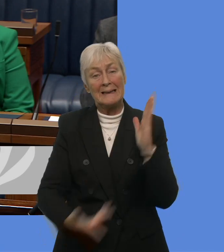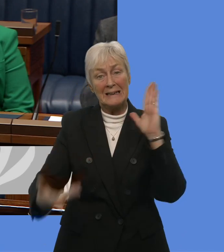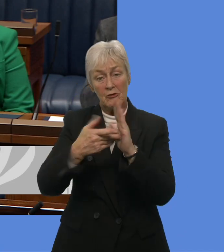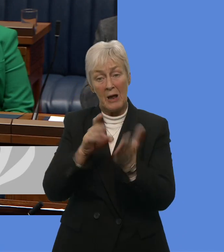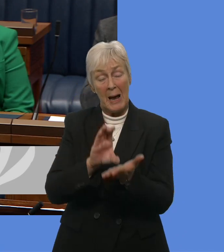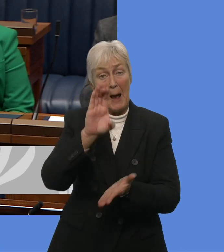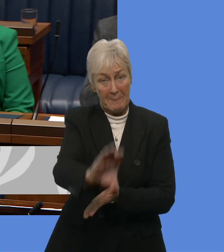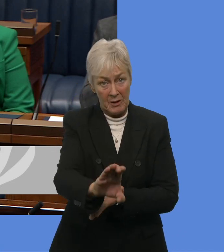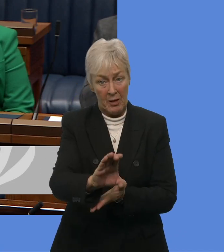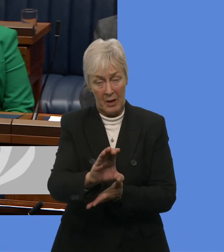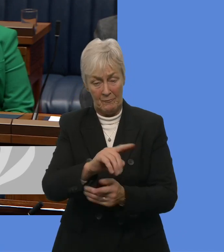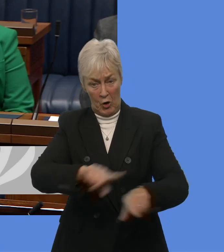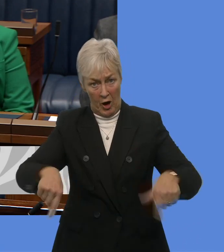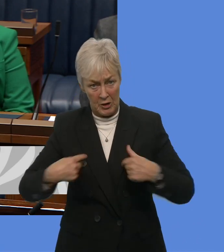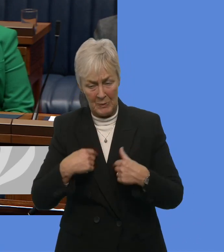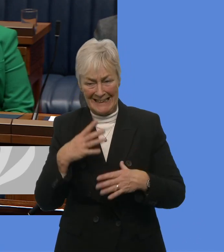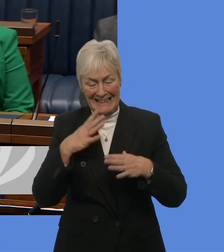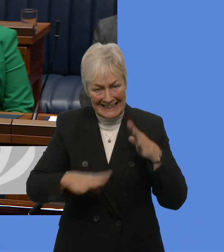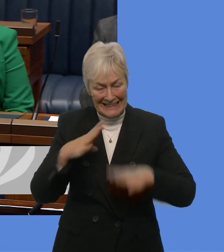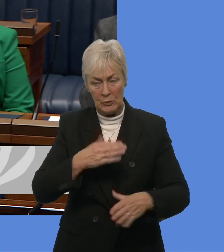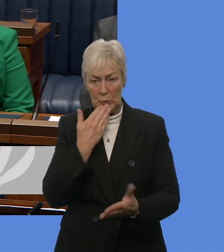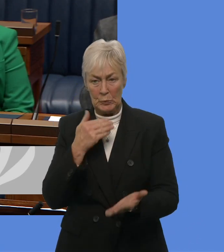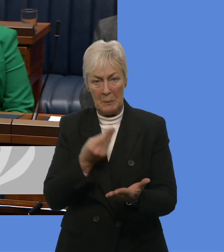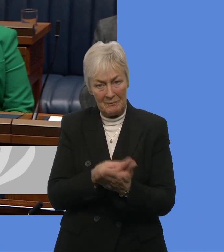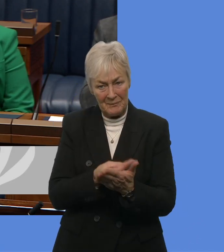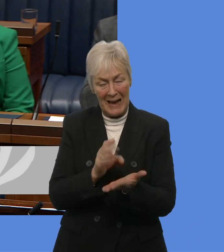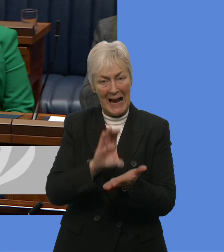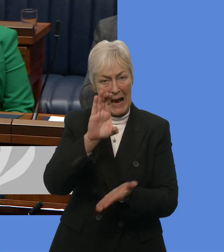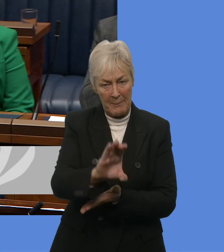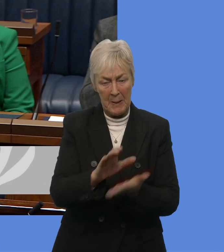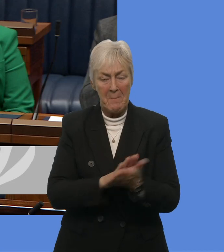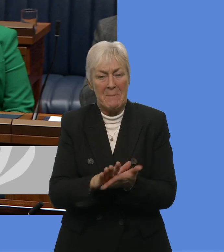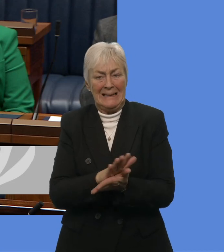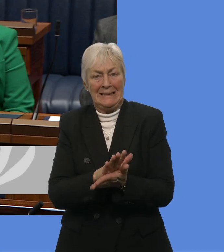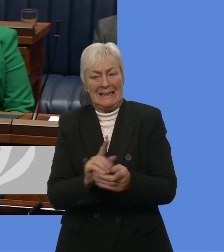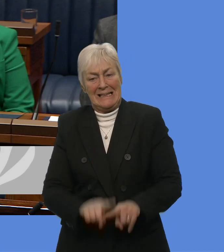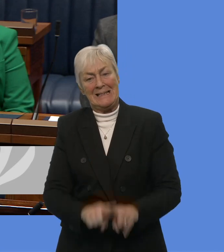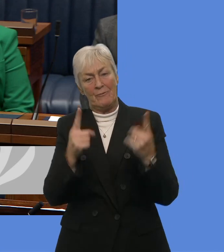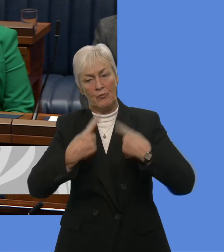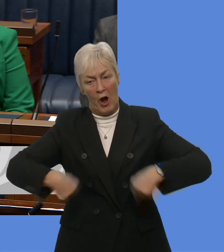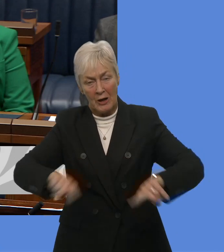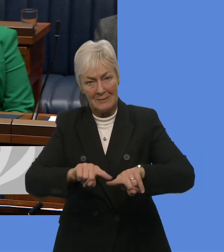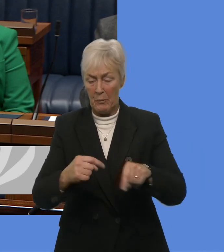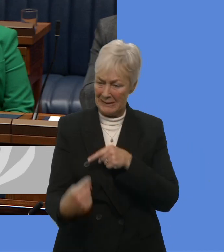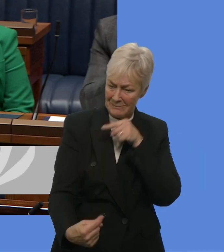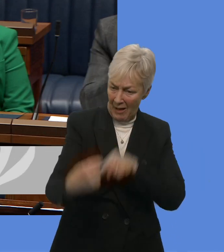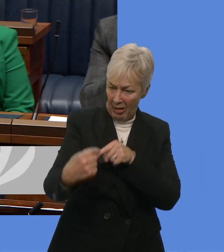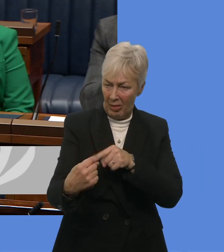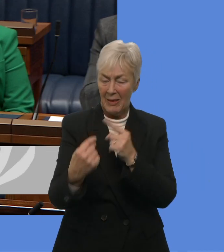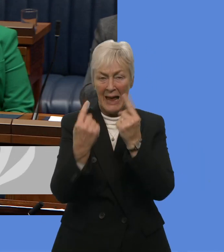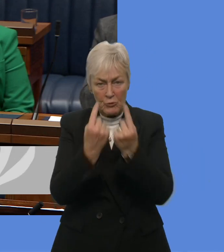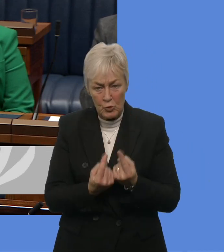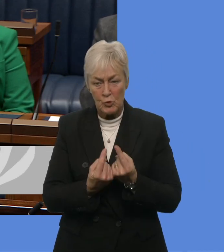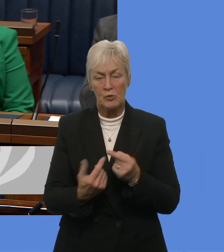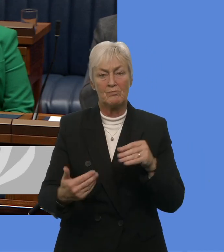be available, but we need to utilise that capital in a way that makes that meaningful difference. That means tackling the issues within water and sewage, having